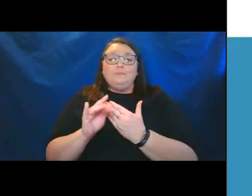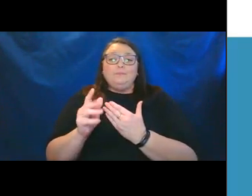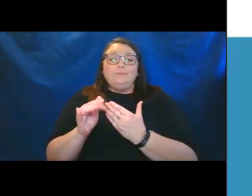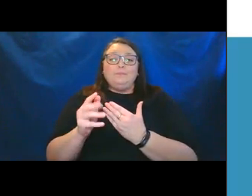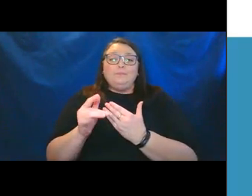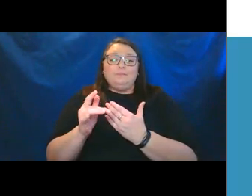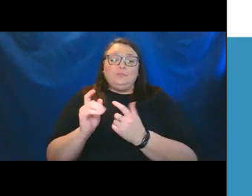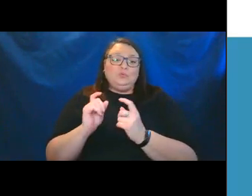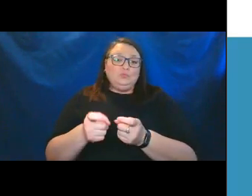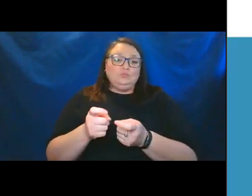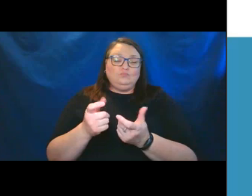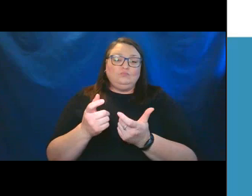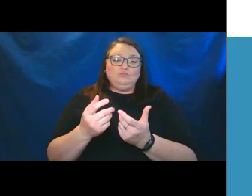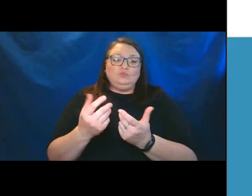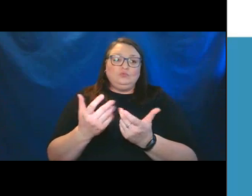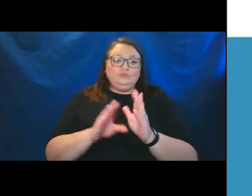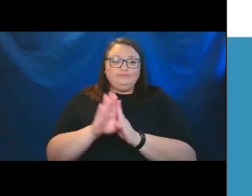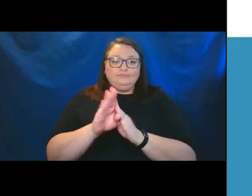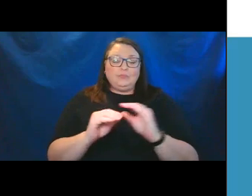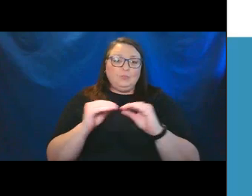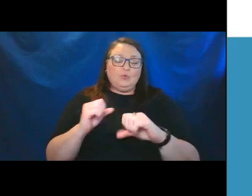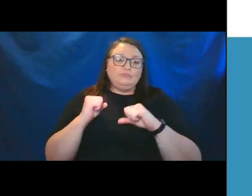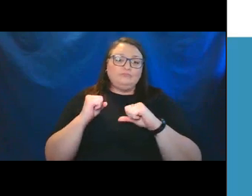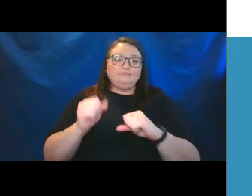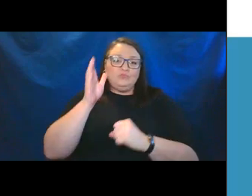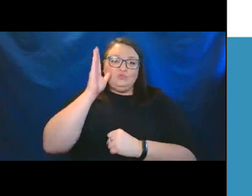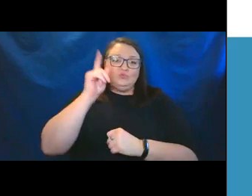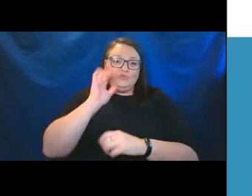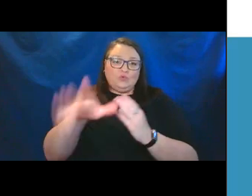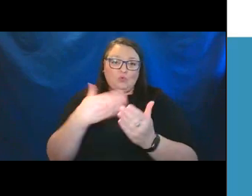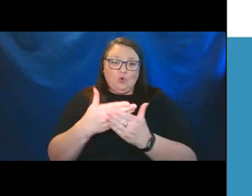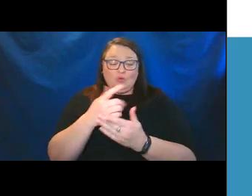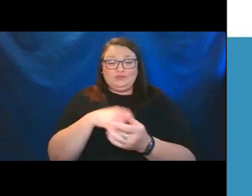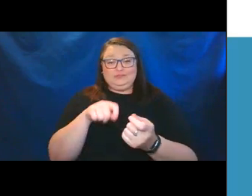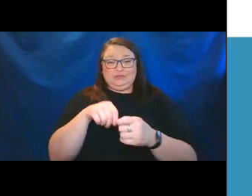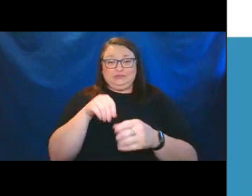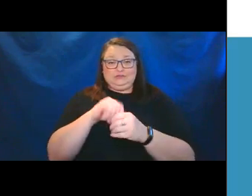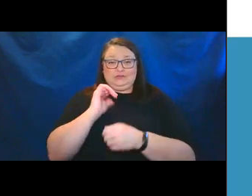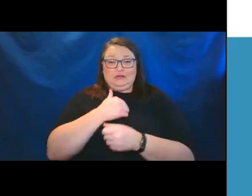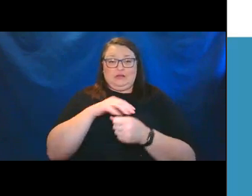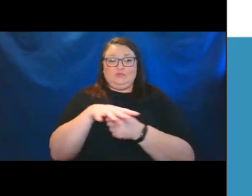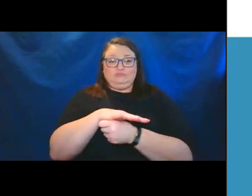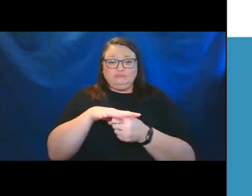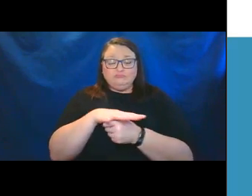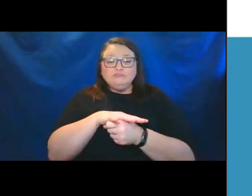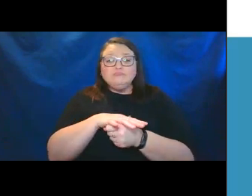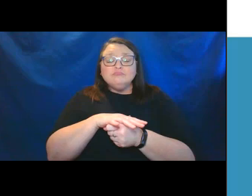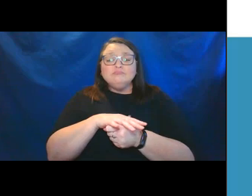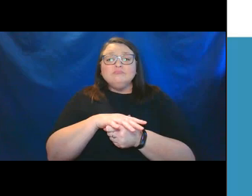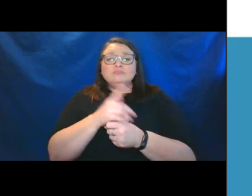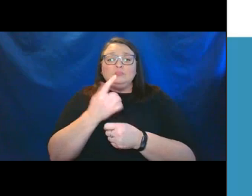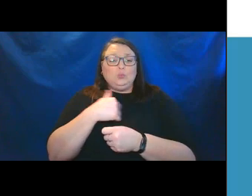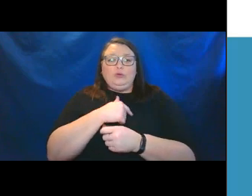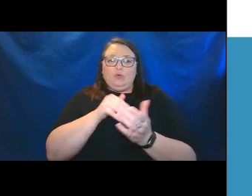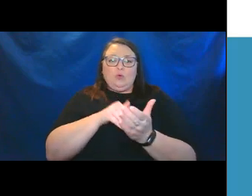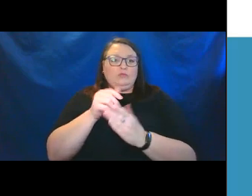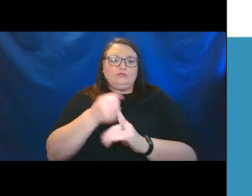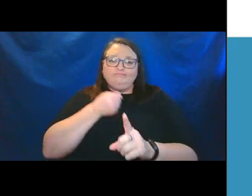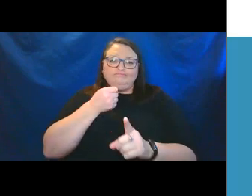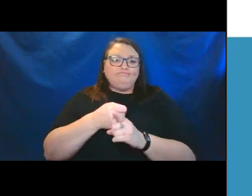contribute to building to a more resilient future for all, especially in our region where we are hit by